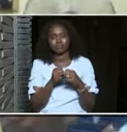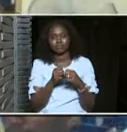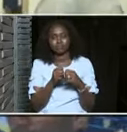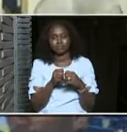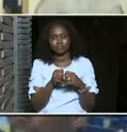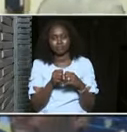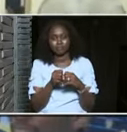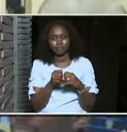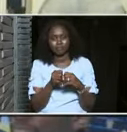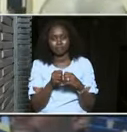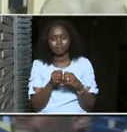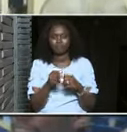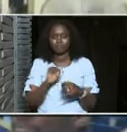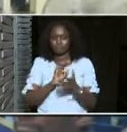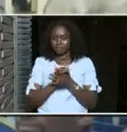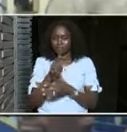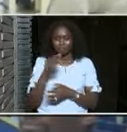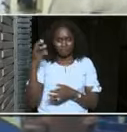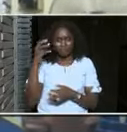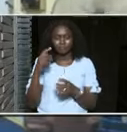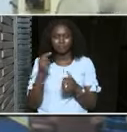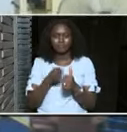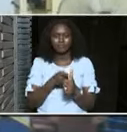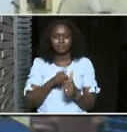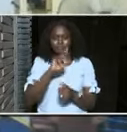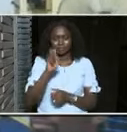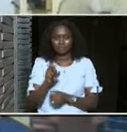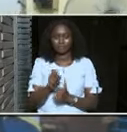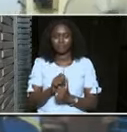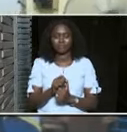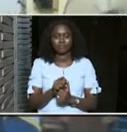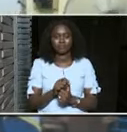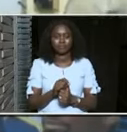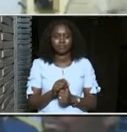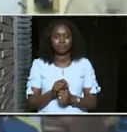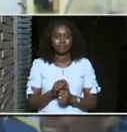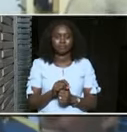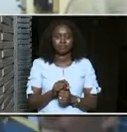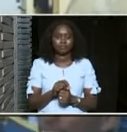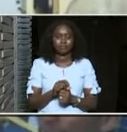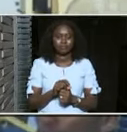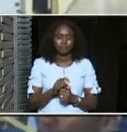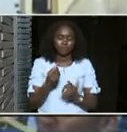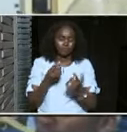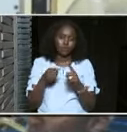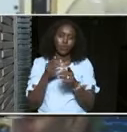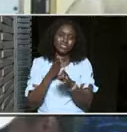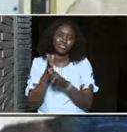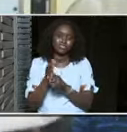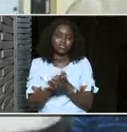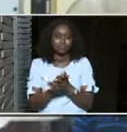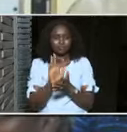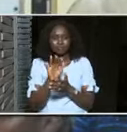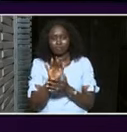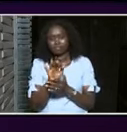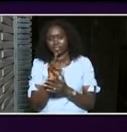Okay, I believe you heard the first question, and our questions that go straight to the next person, and that's talking about... Actually,